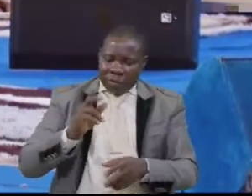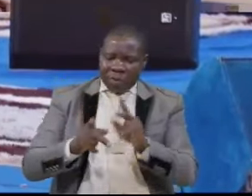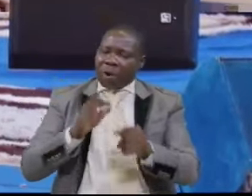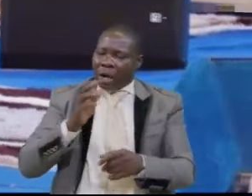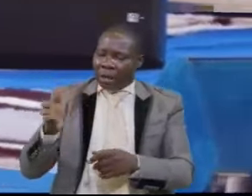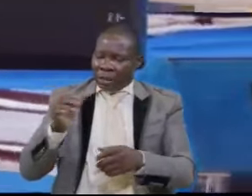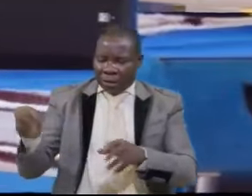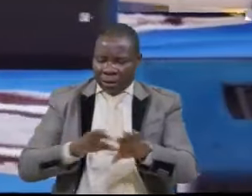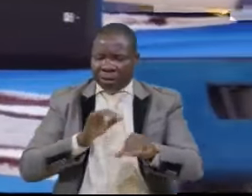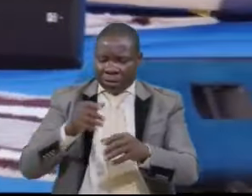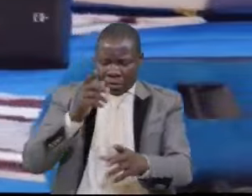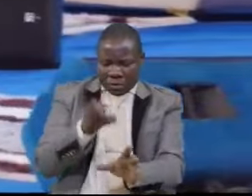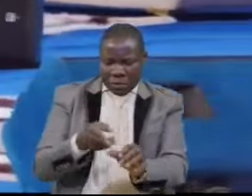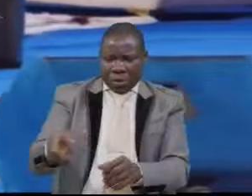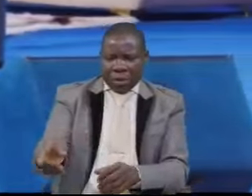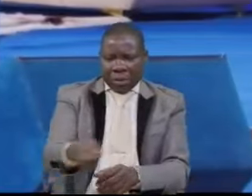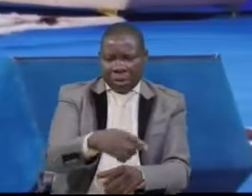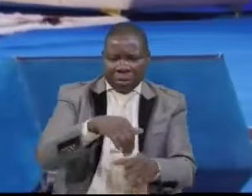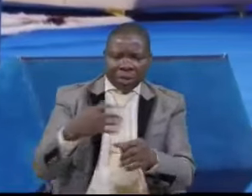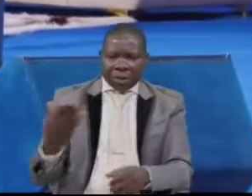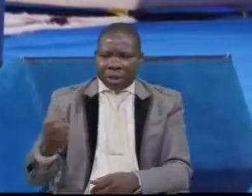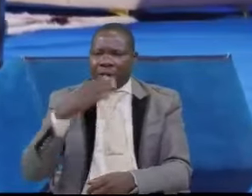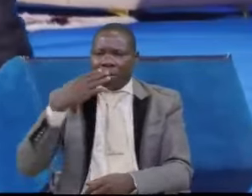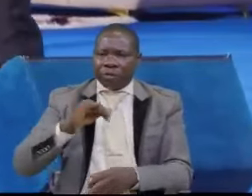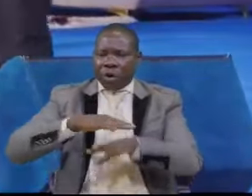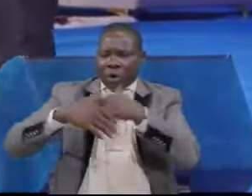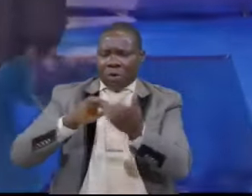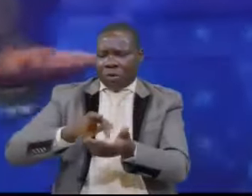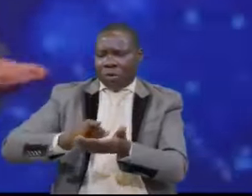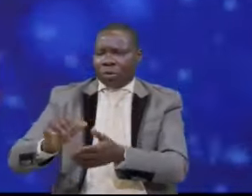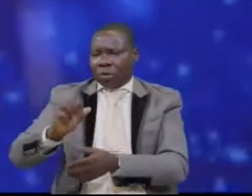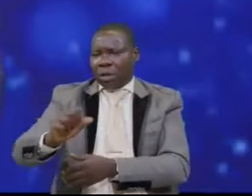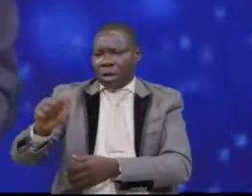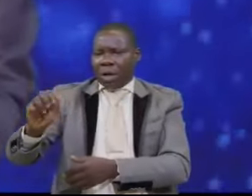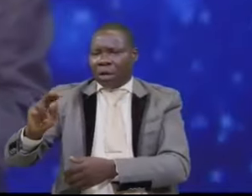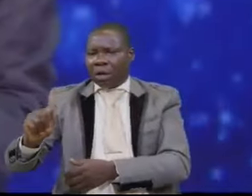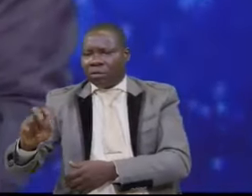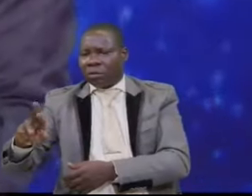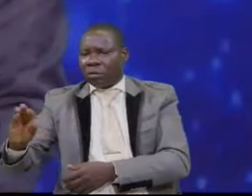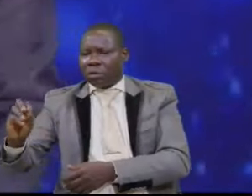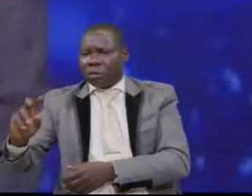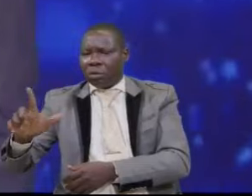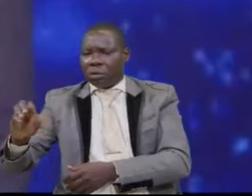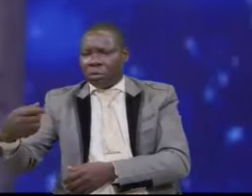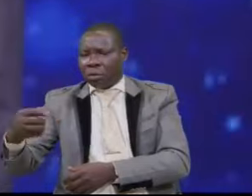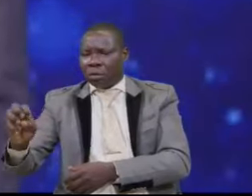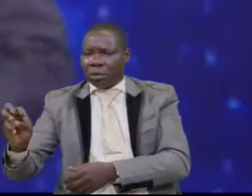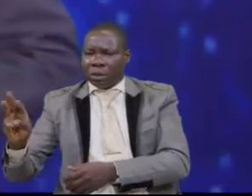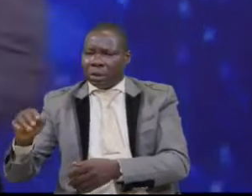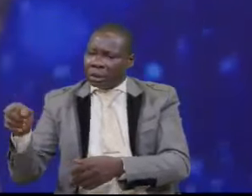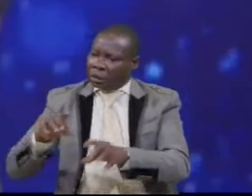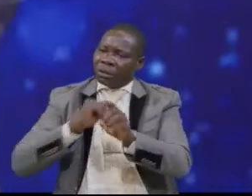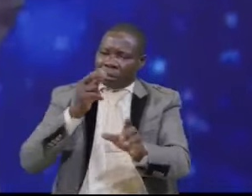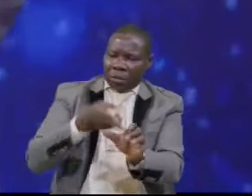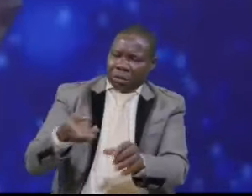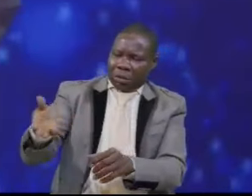soothsaying. And all those astrologers, they were around, he didn't get into stargazing like